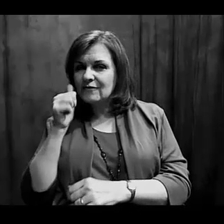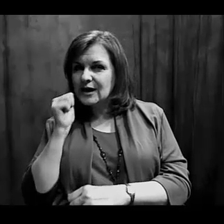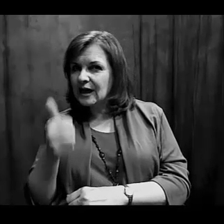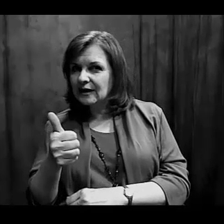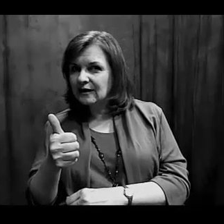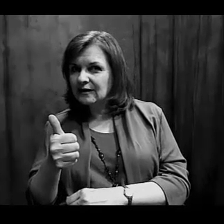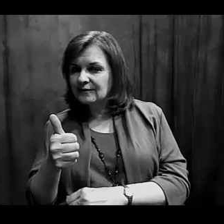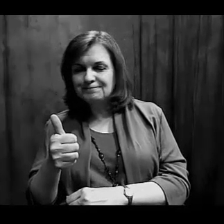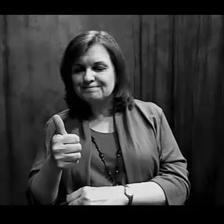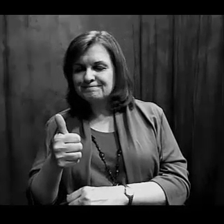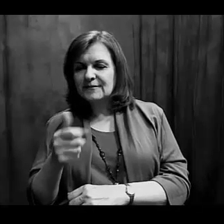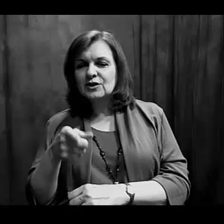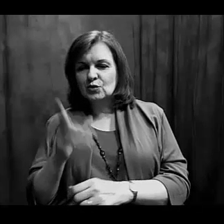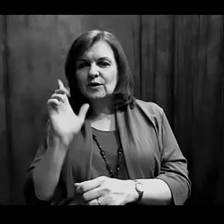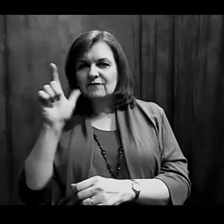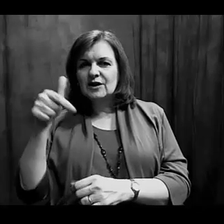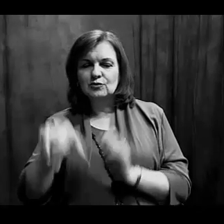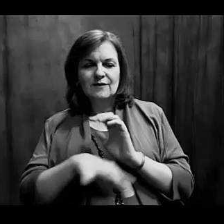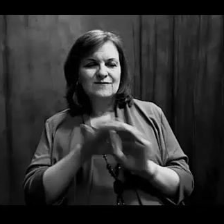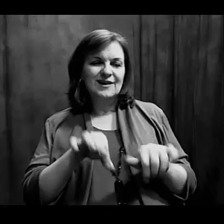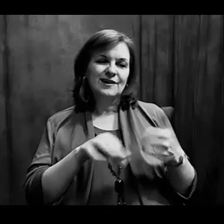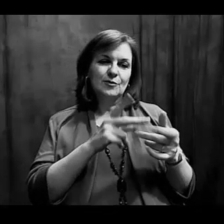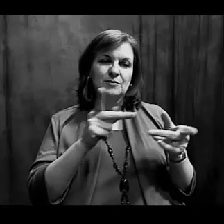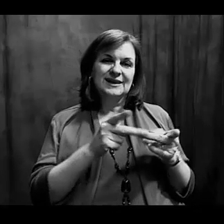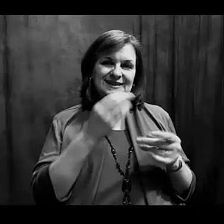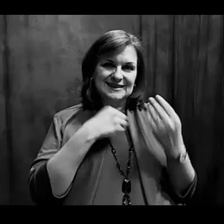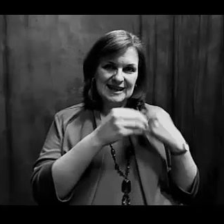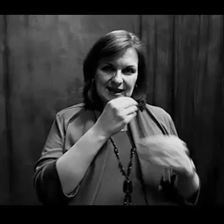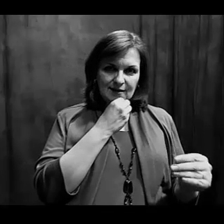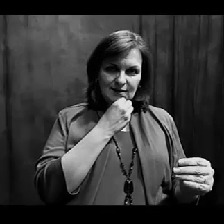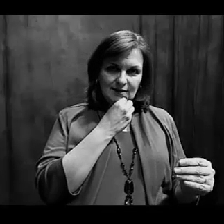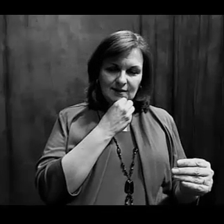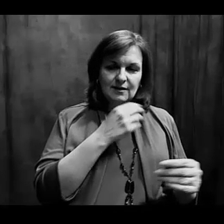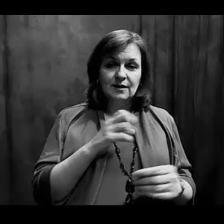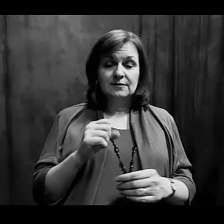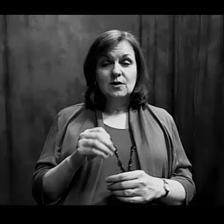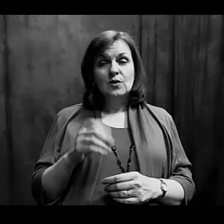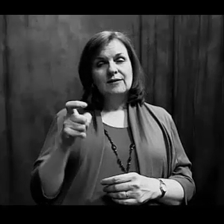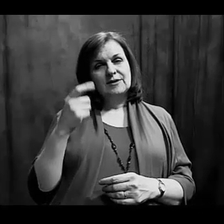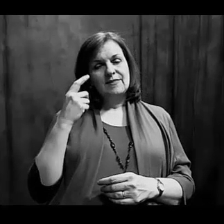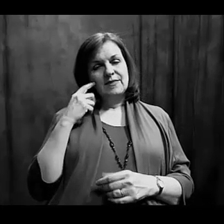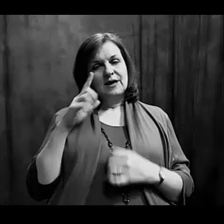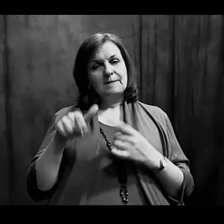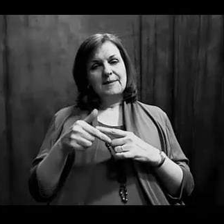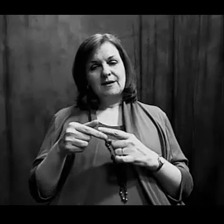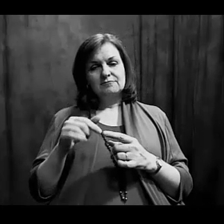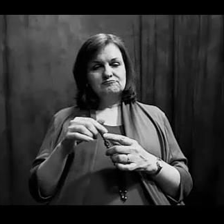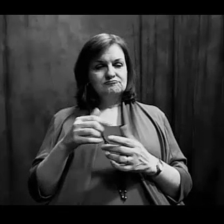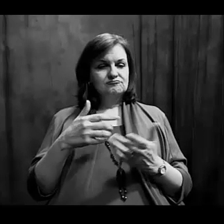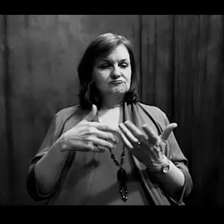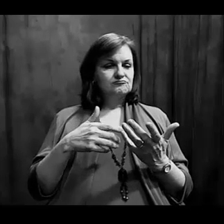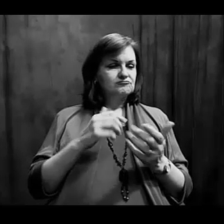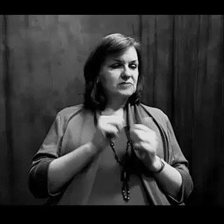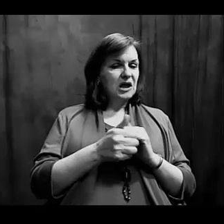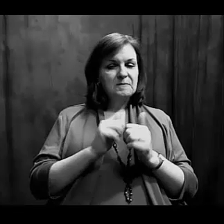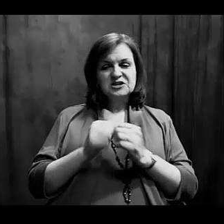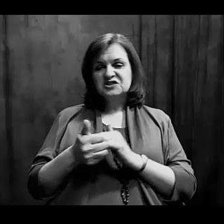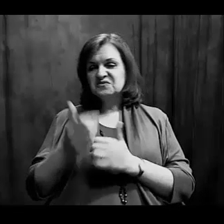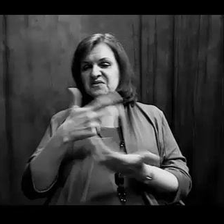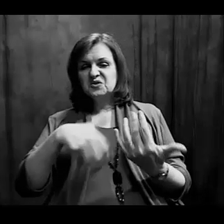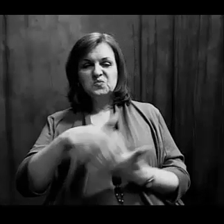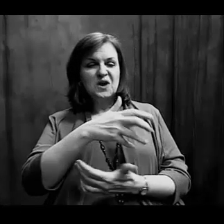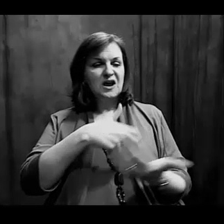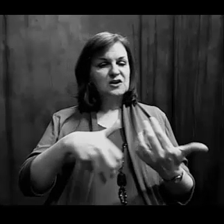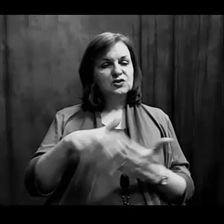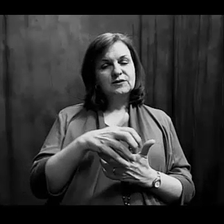dinner. You eventually would find someplace else to eat, right? So you have to think about those kinds